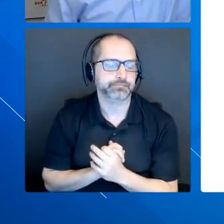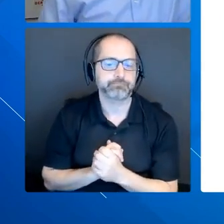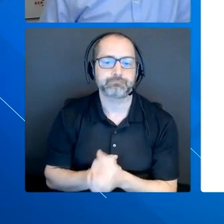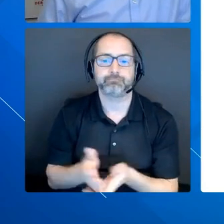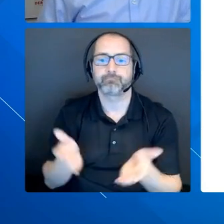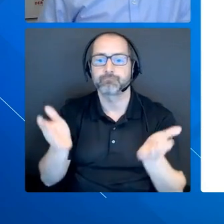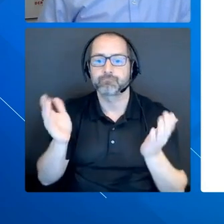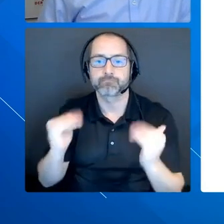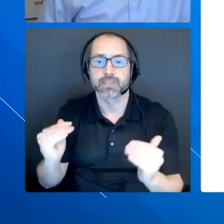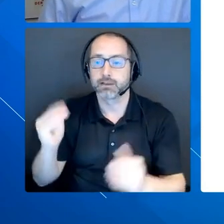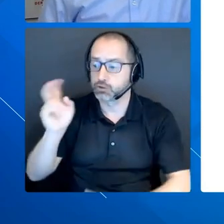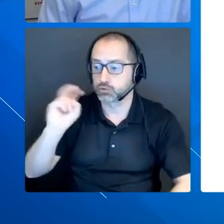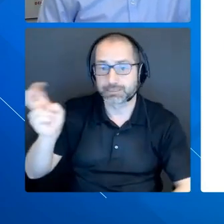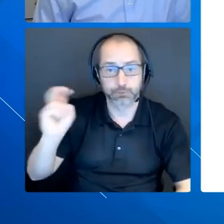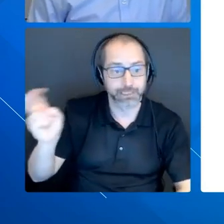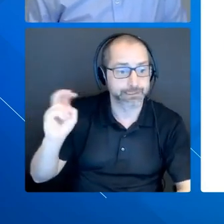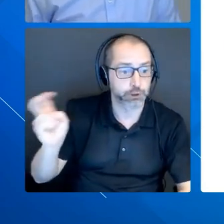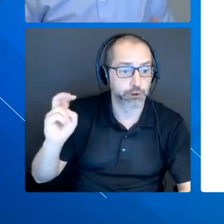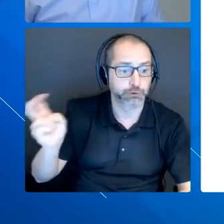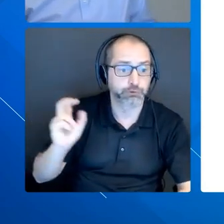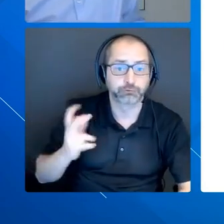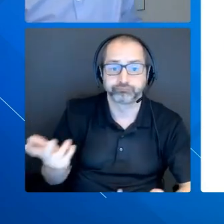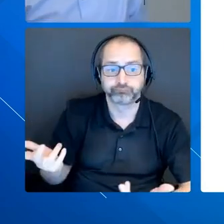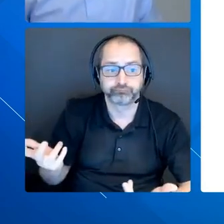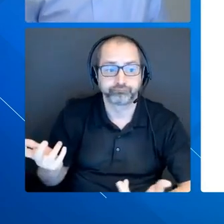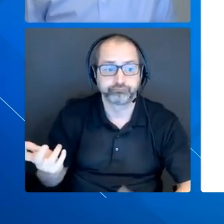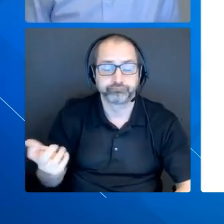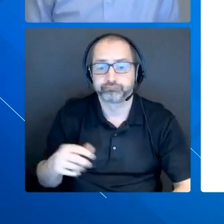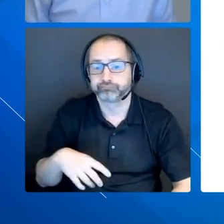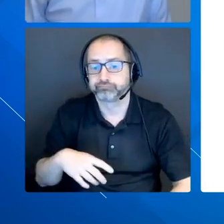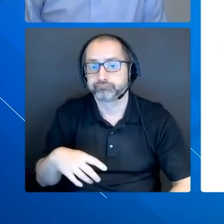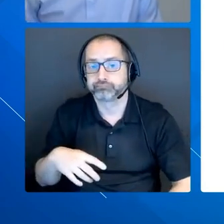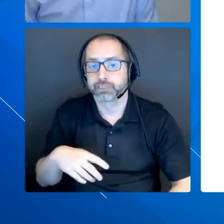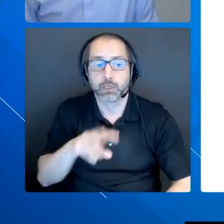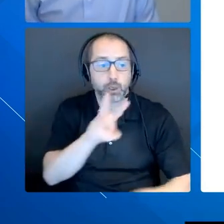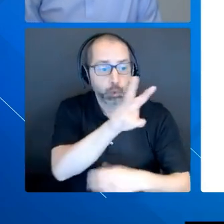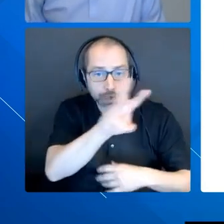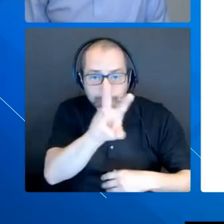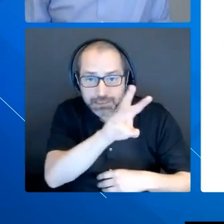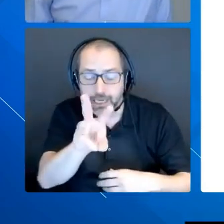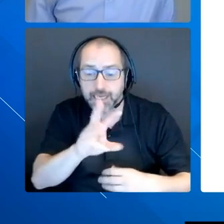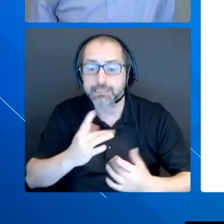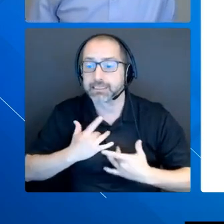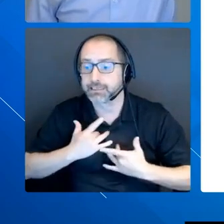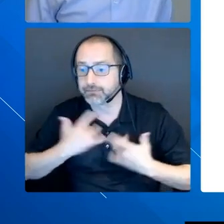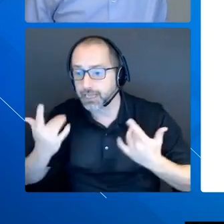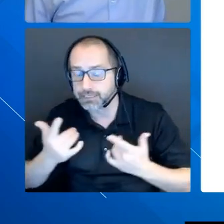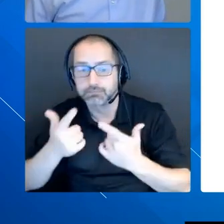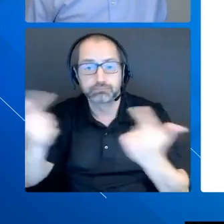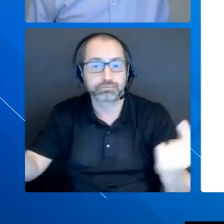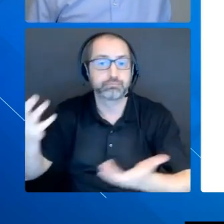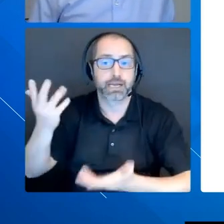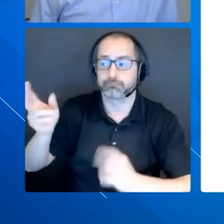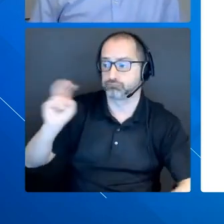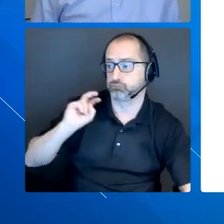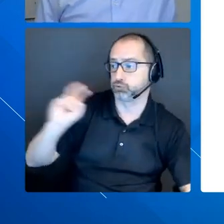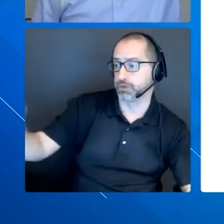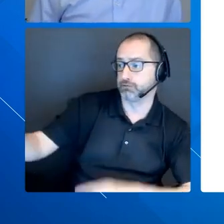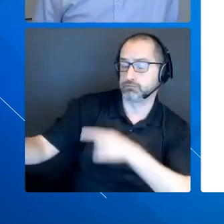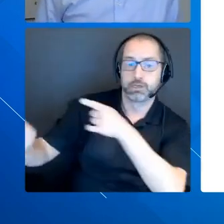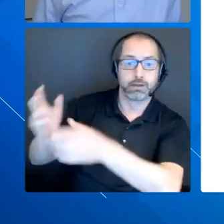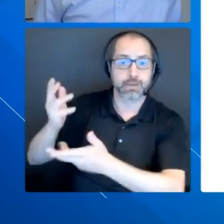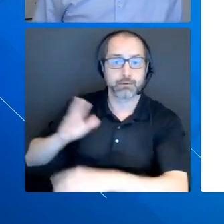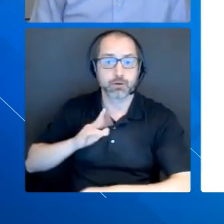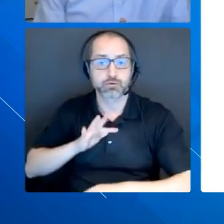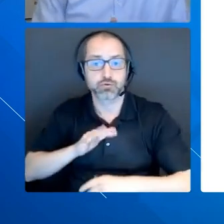Offsite transportation. So it's not just web, it's not just events. So here we're going to go to this cool event offsite. Yay, everybody's